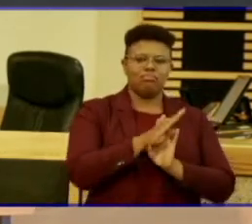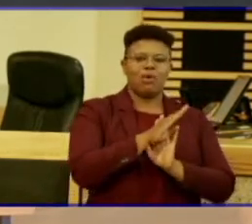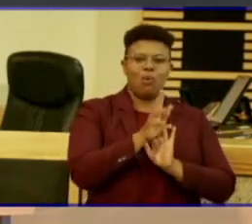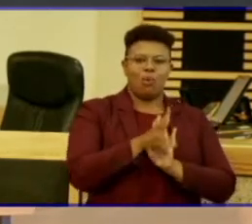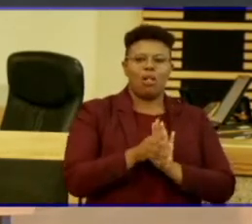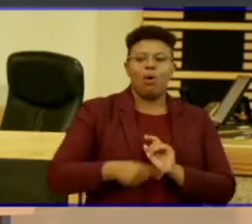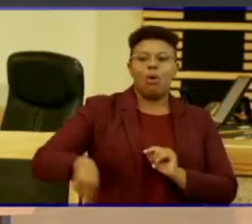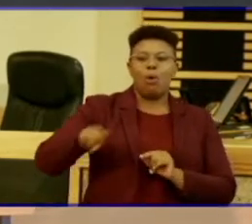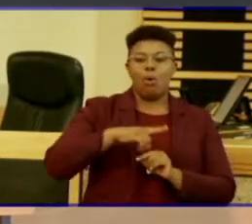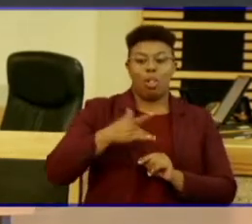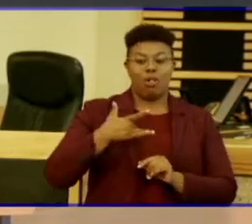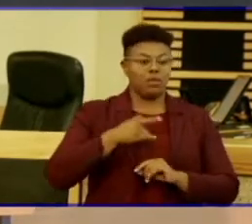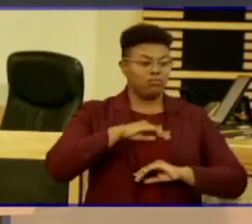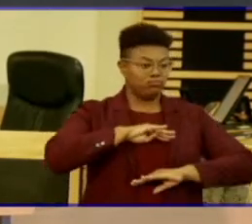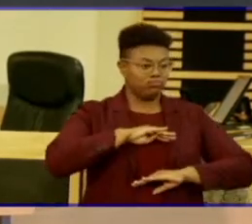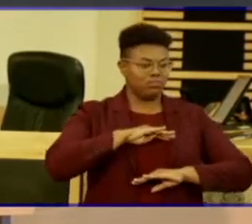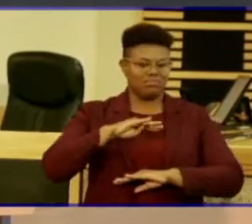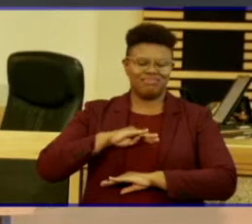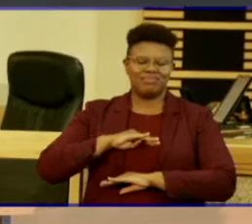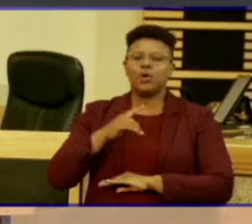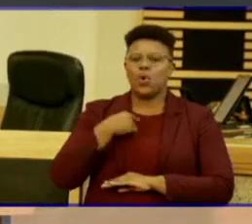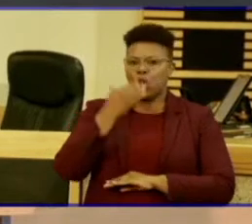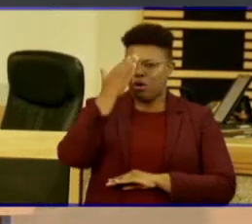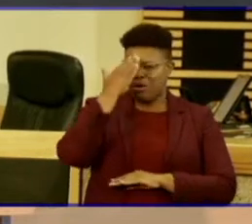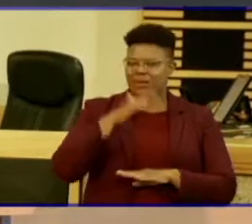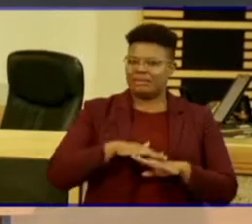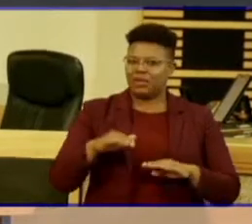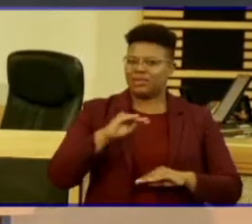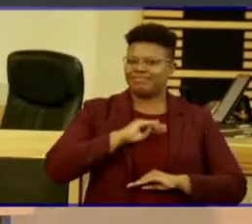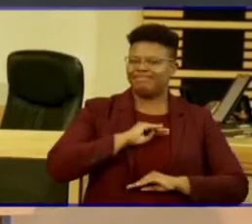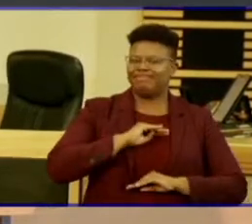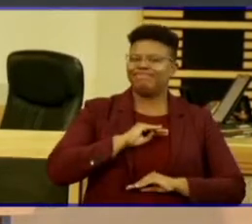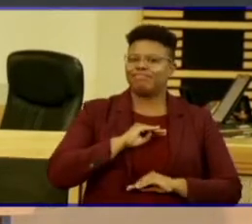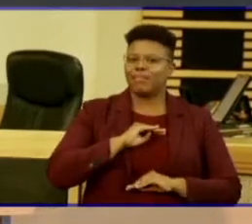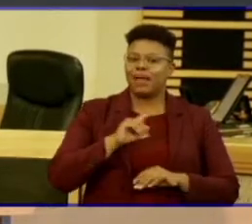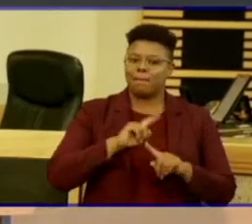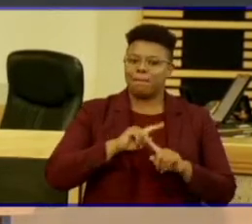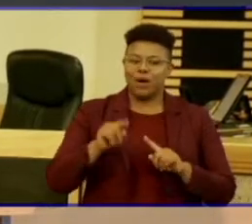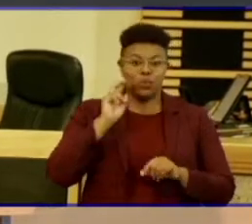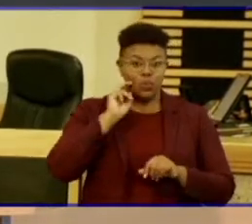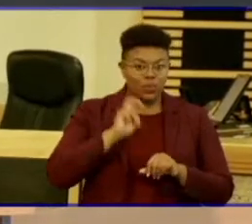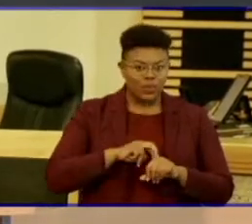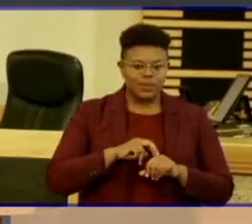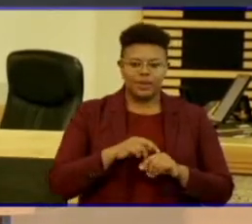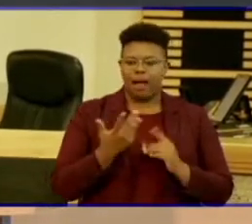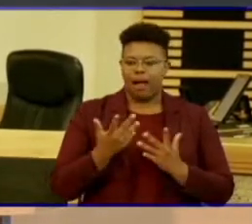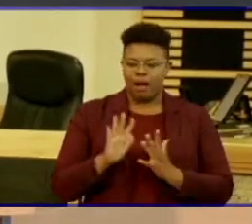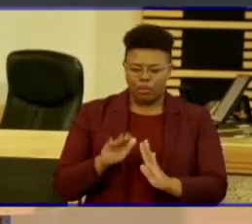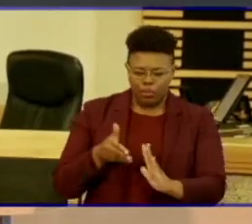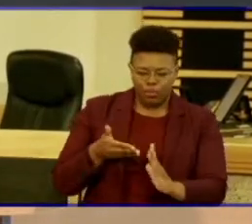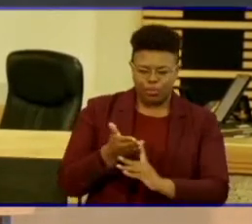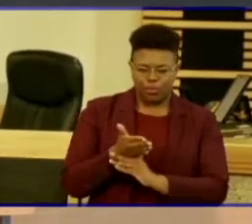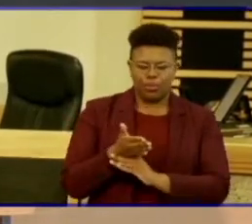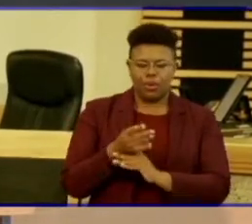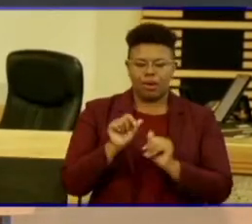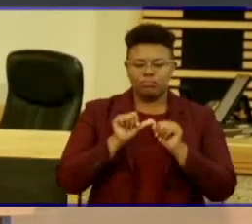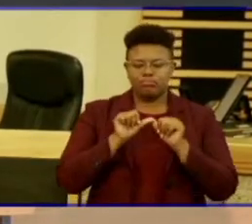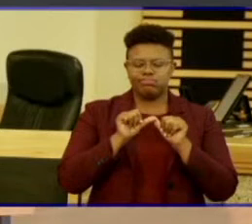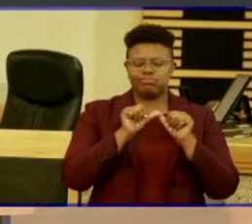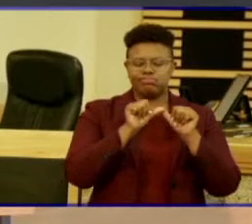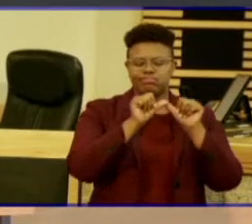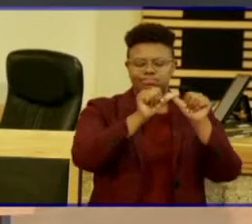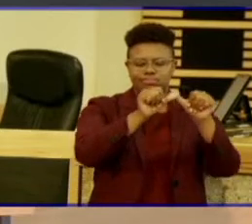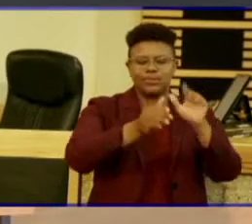the needs of the people. We therefore need sustainable intervention that will enable us to reconstruct